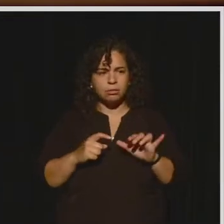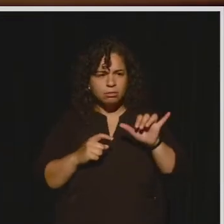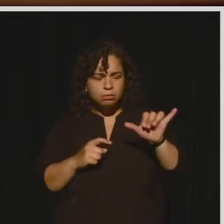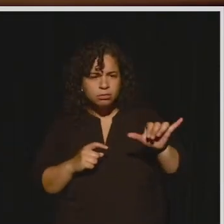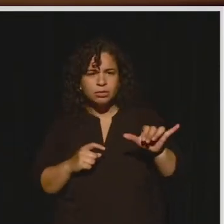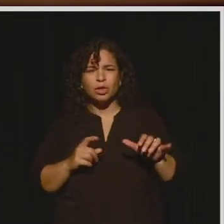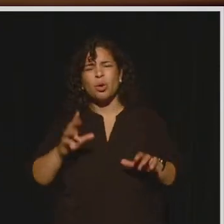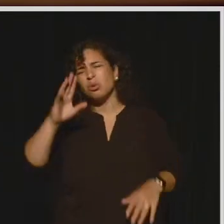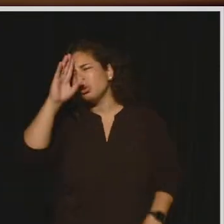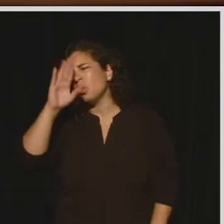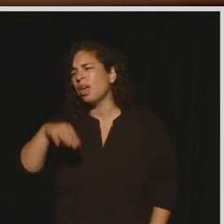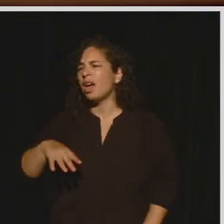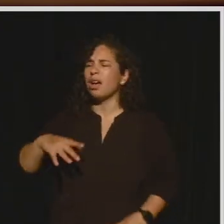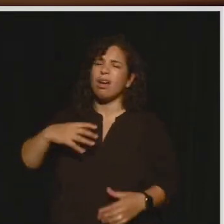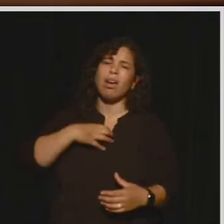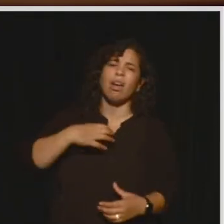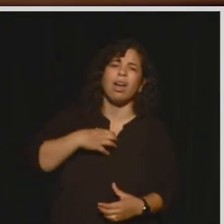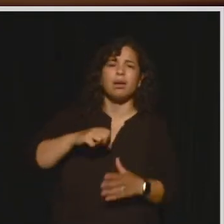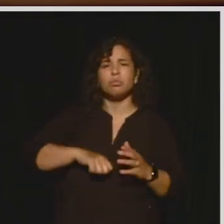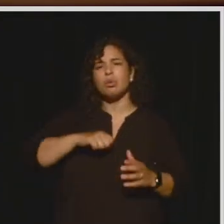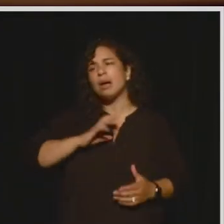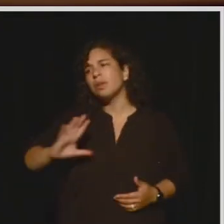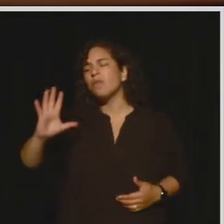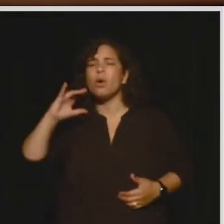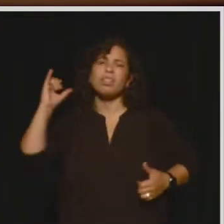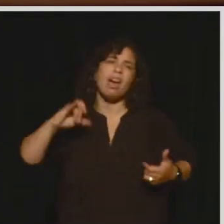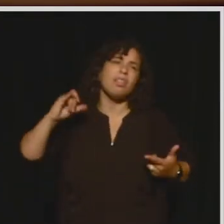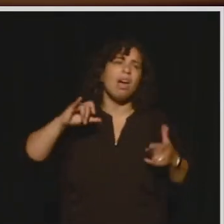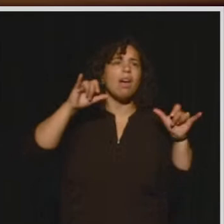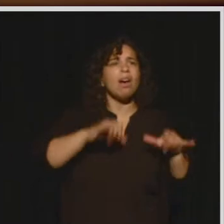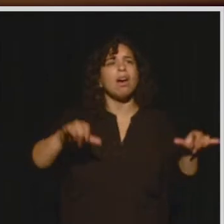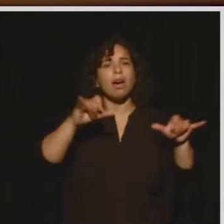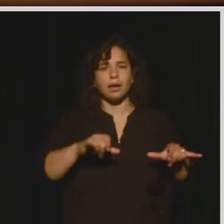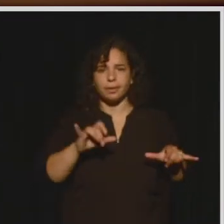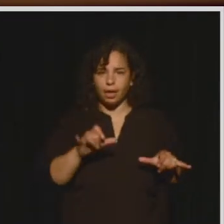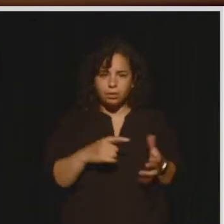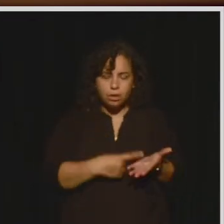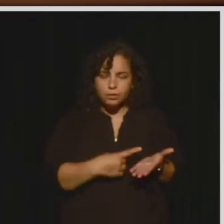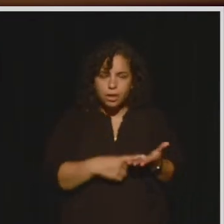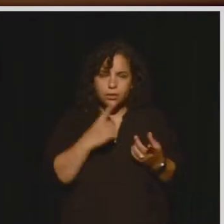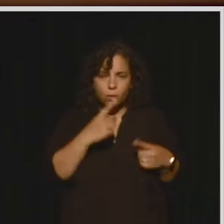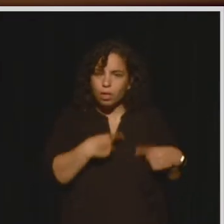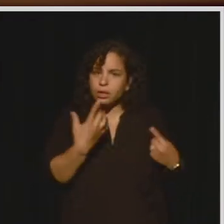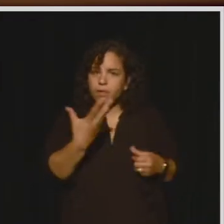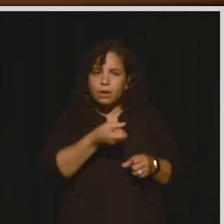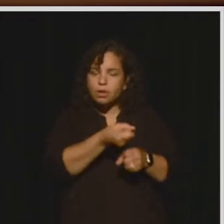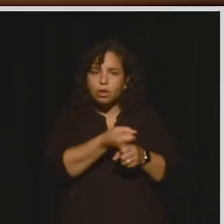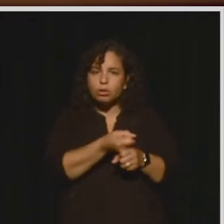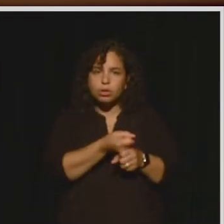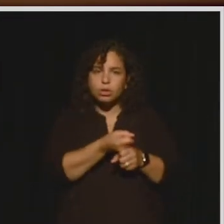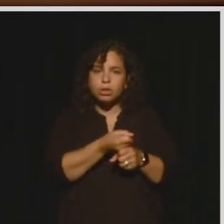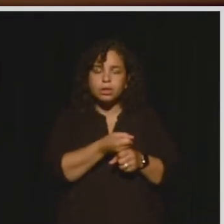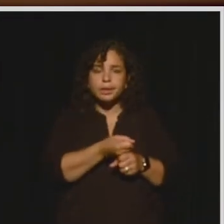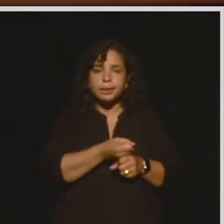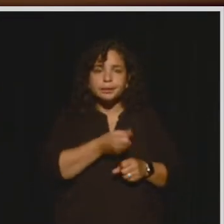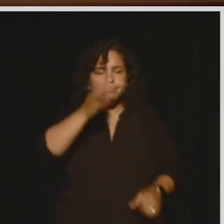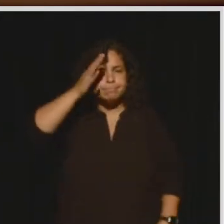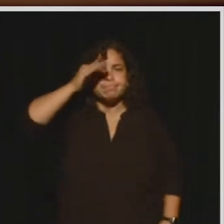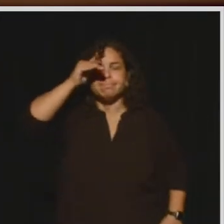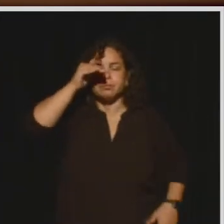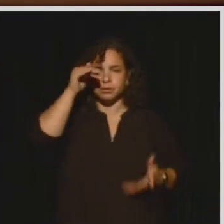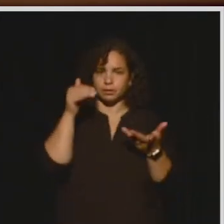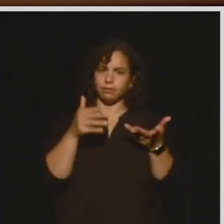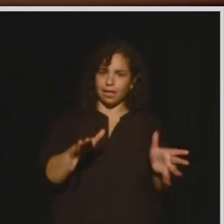to be this and pride used to be that, which is the conversation that's been happening for 5 years. This is our